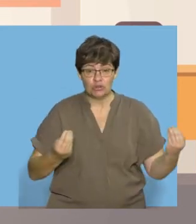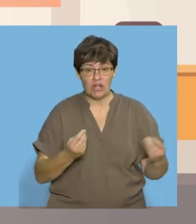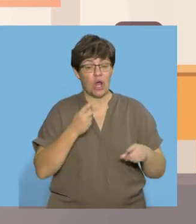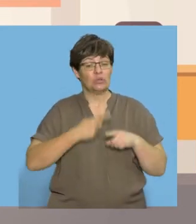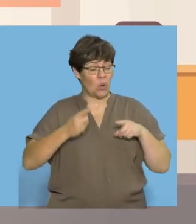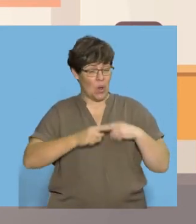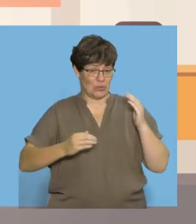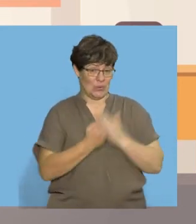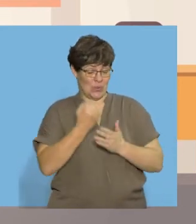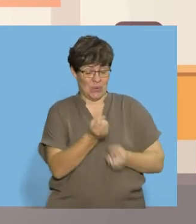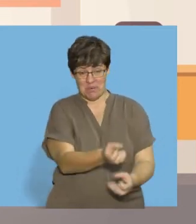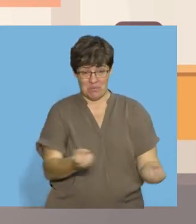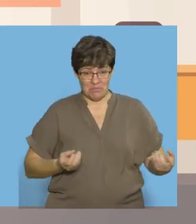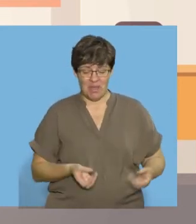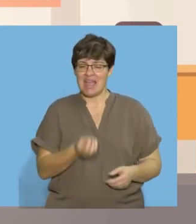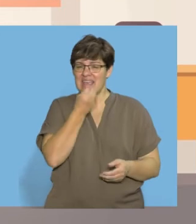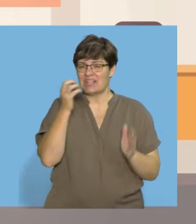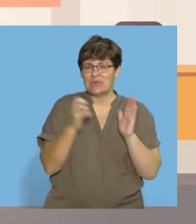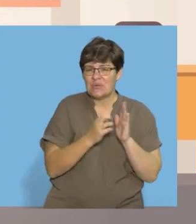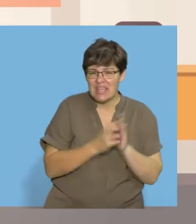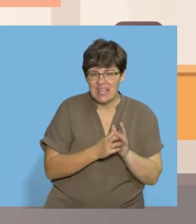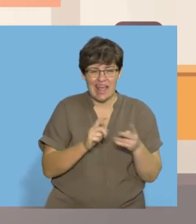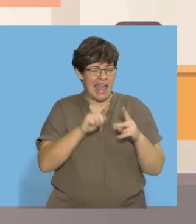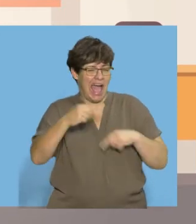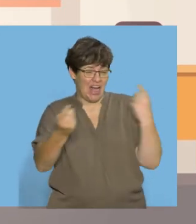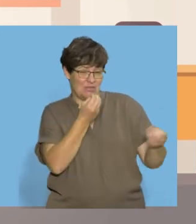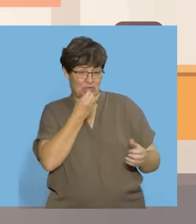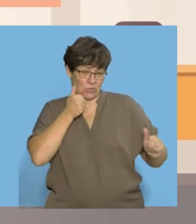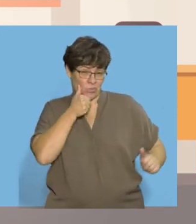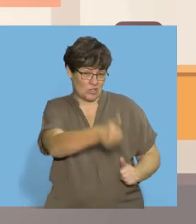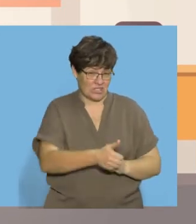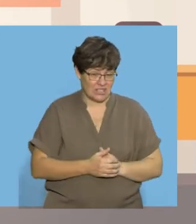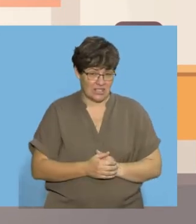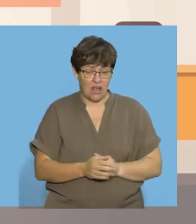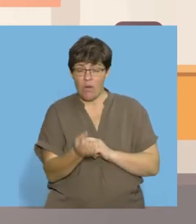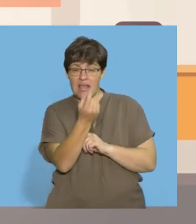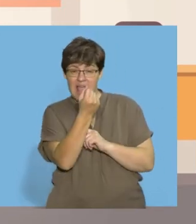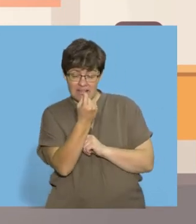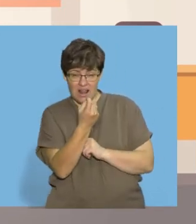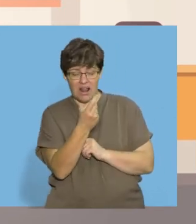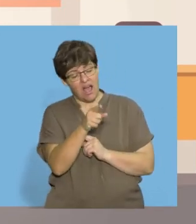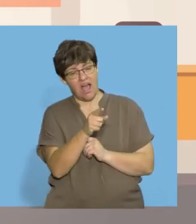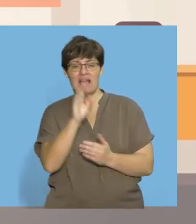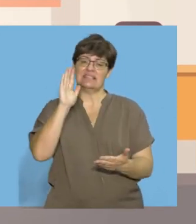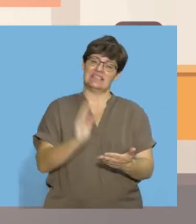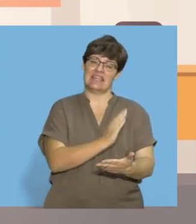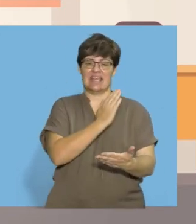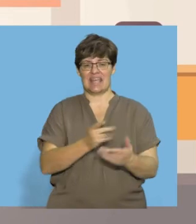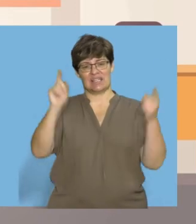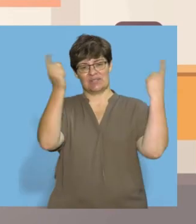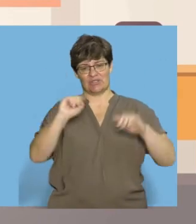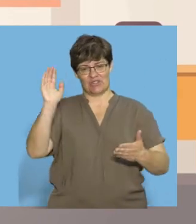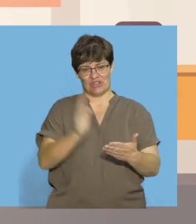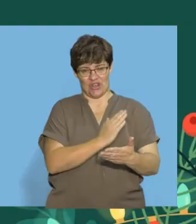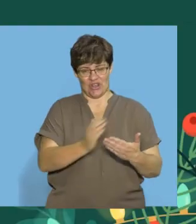toys. We eat cookies and other good food. We light candles and sing special songs.